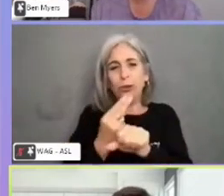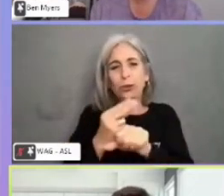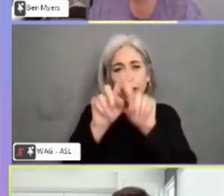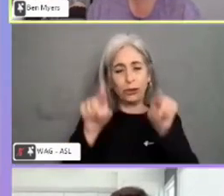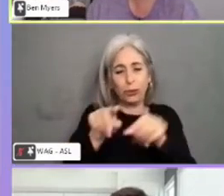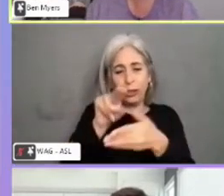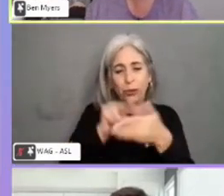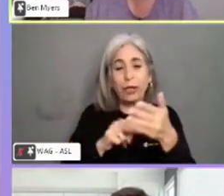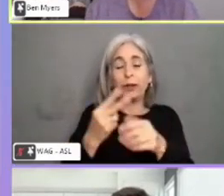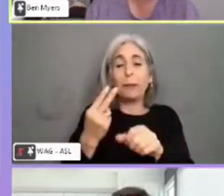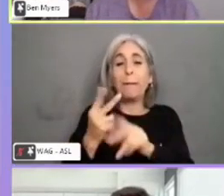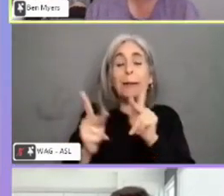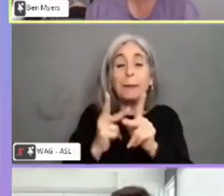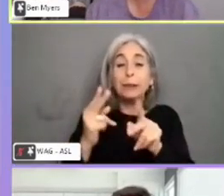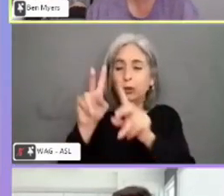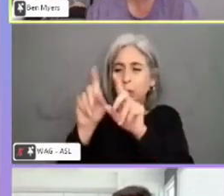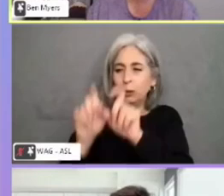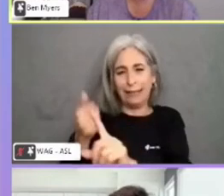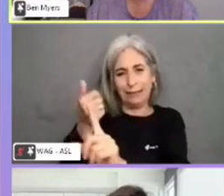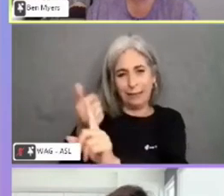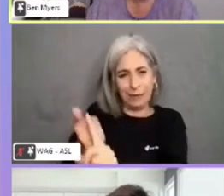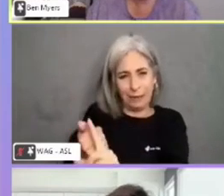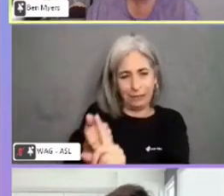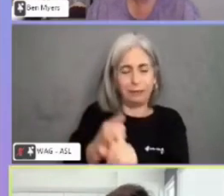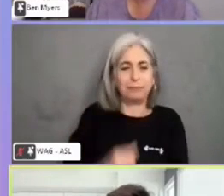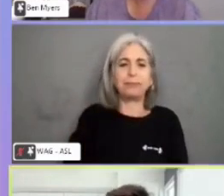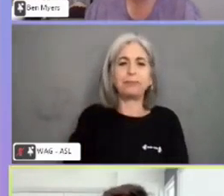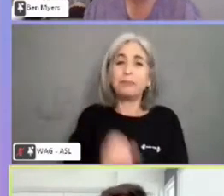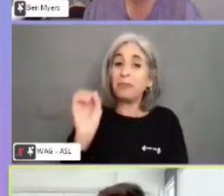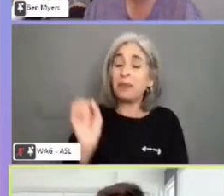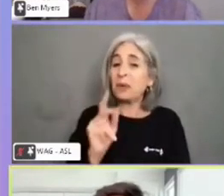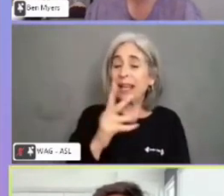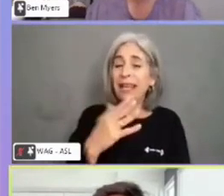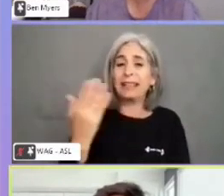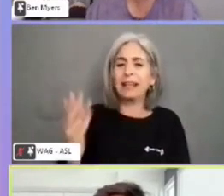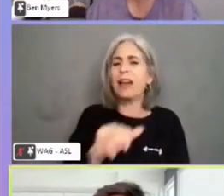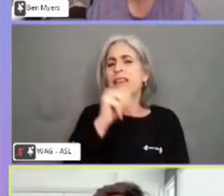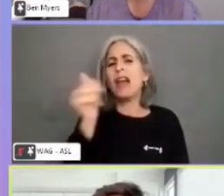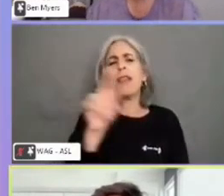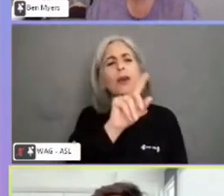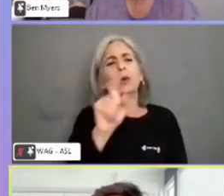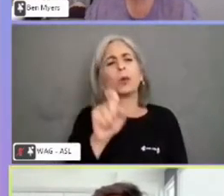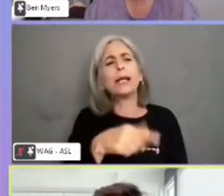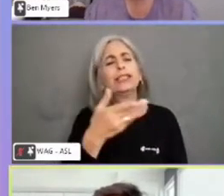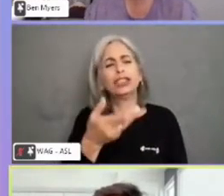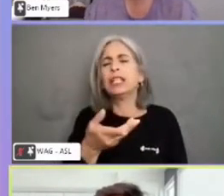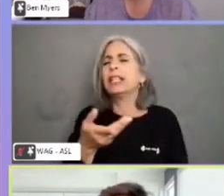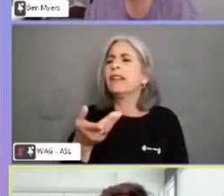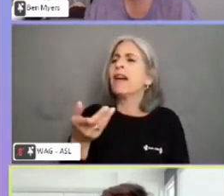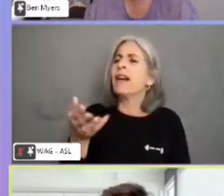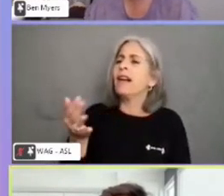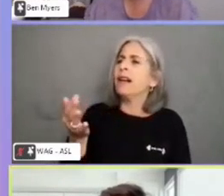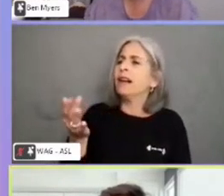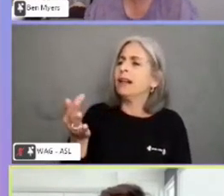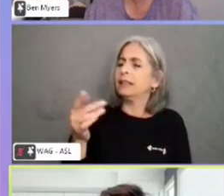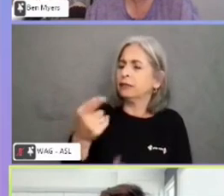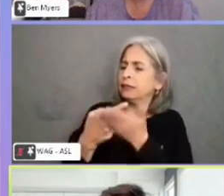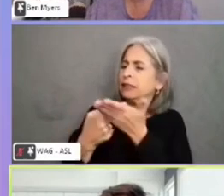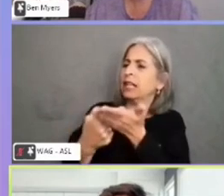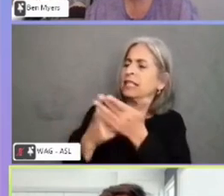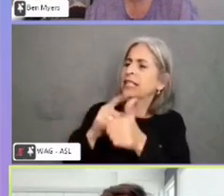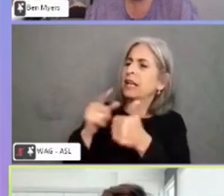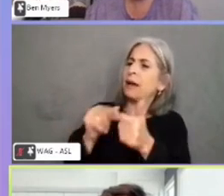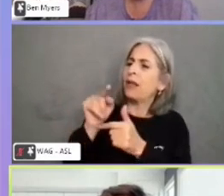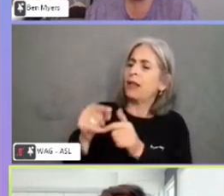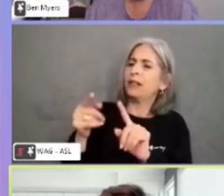readers. Yes. All right. We got another one here. Let's talk about this one